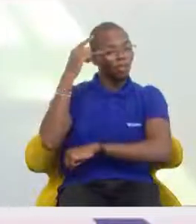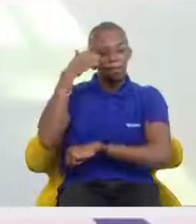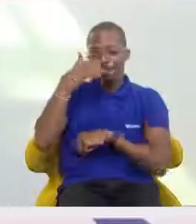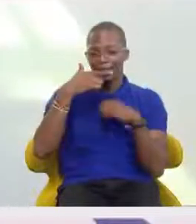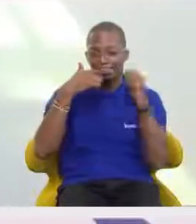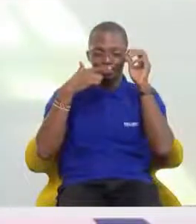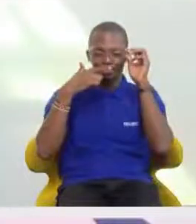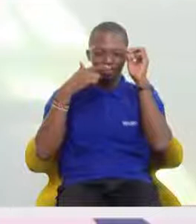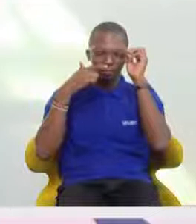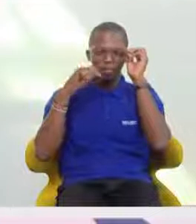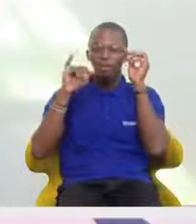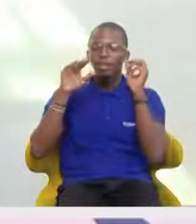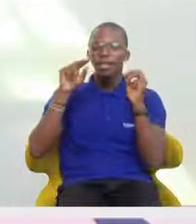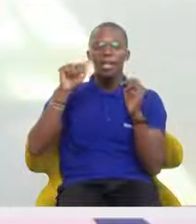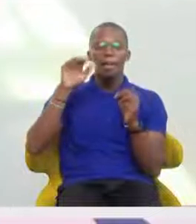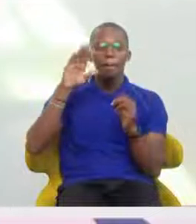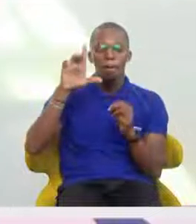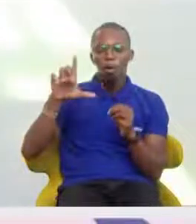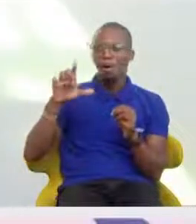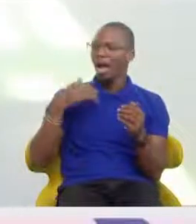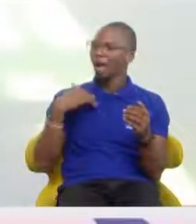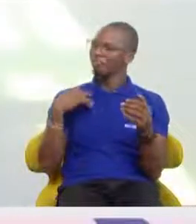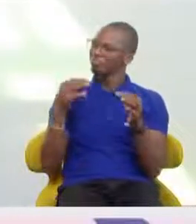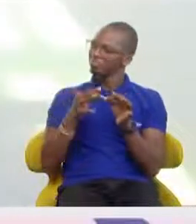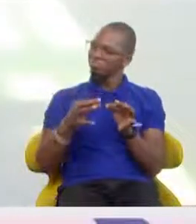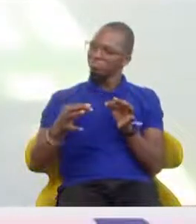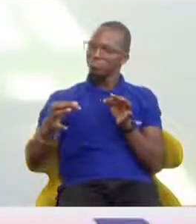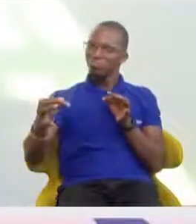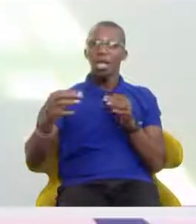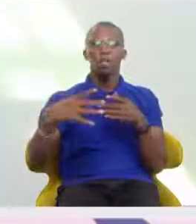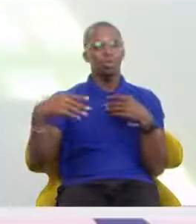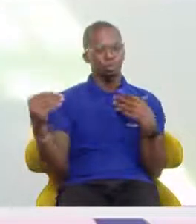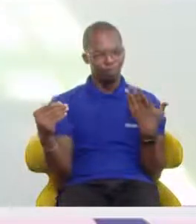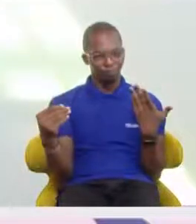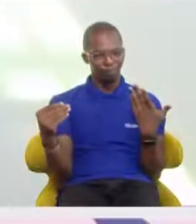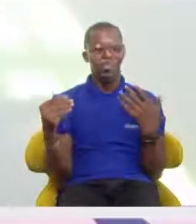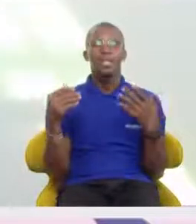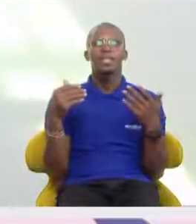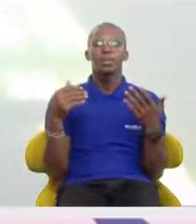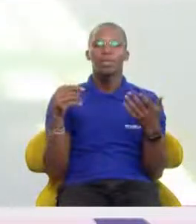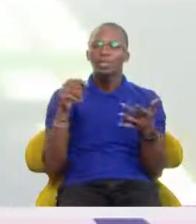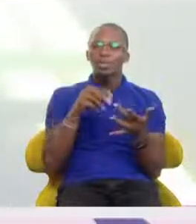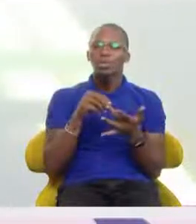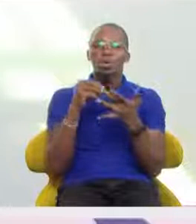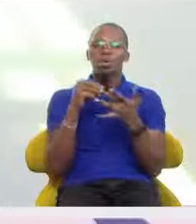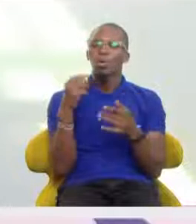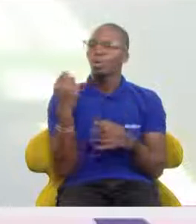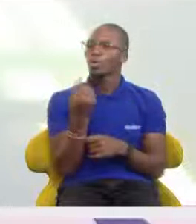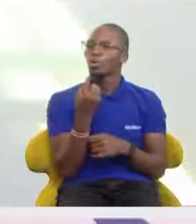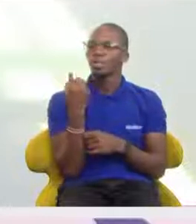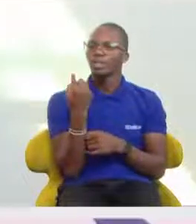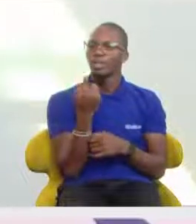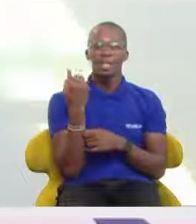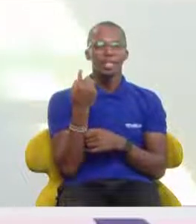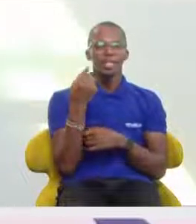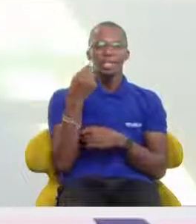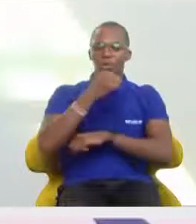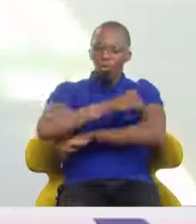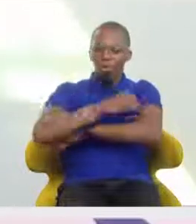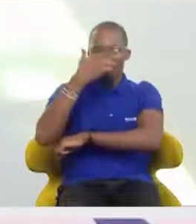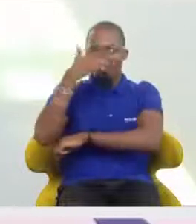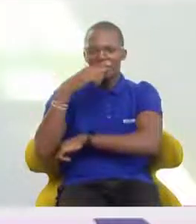me many life lessons. They've given me, given the fact that I live in Washington, D.C., I can't